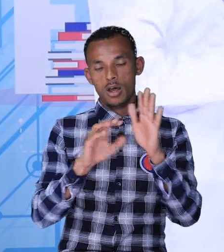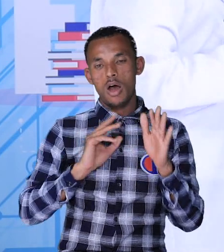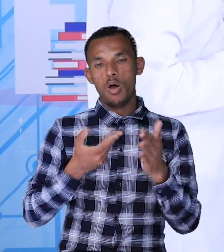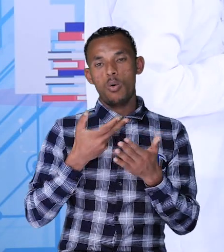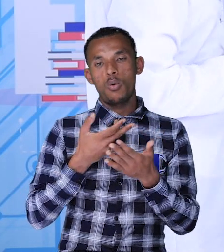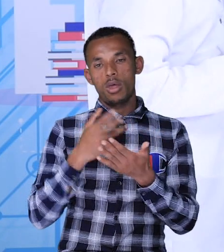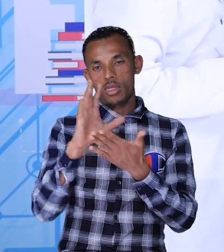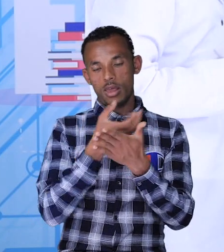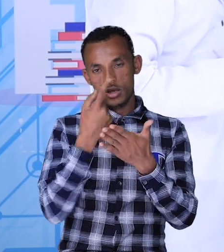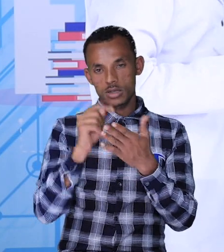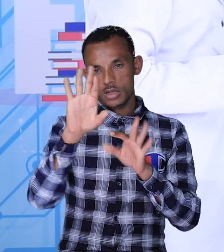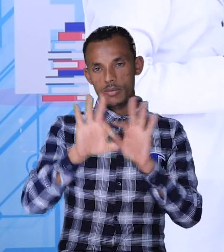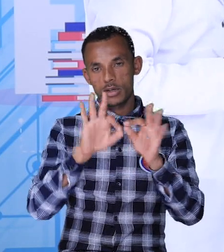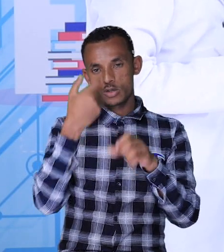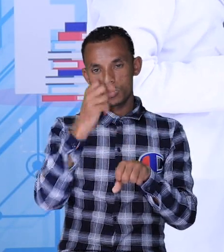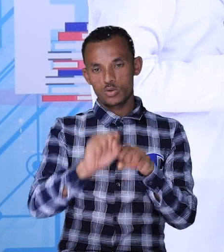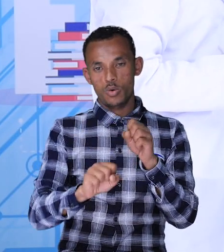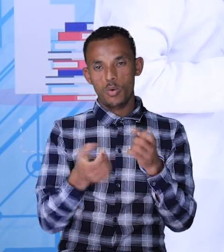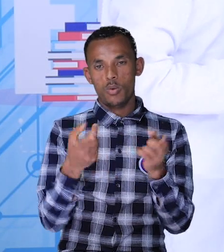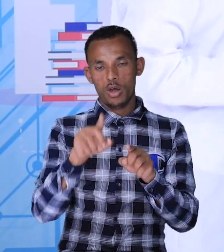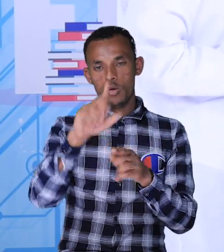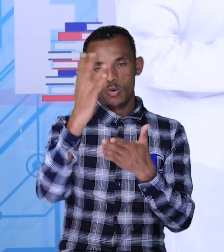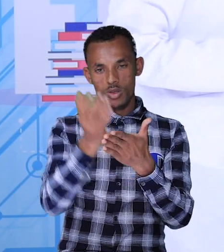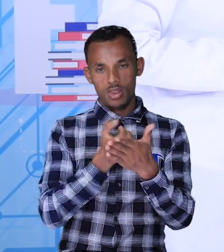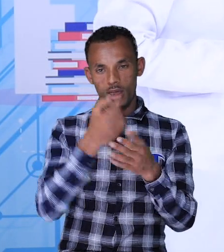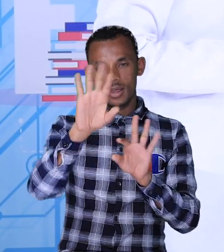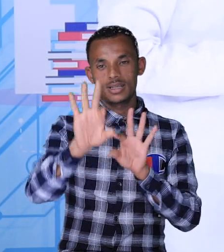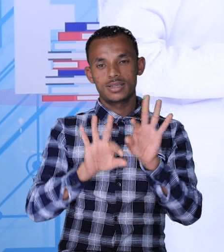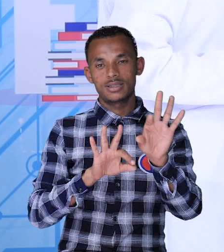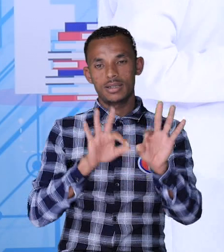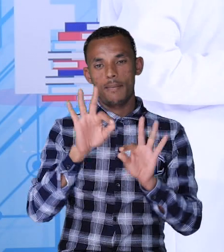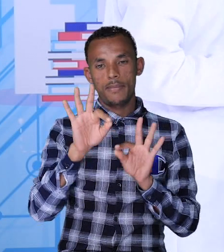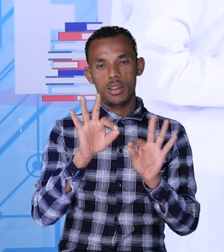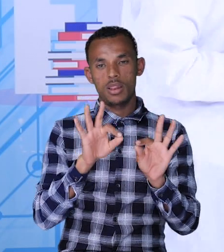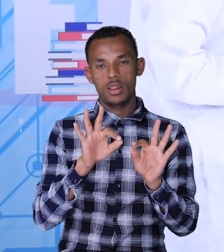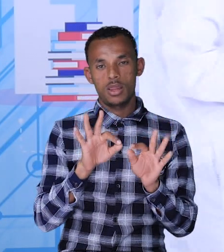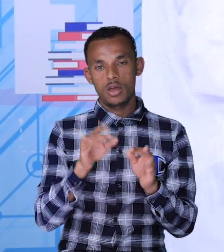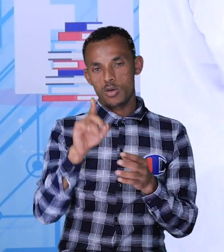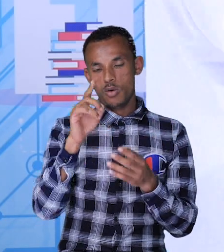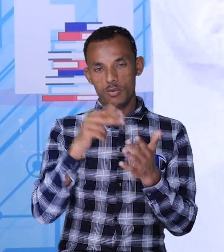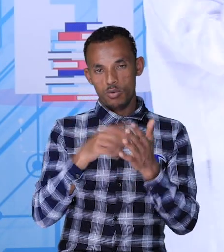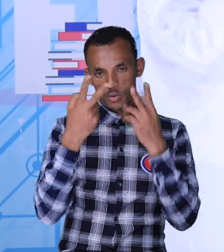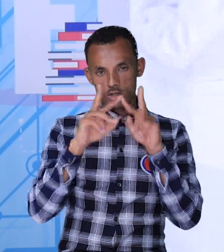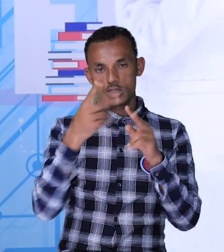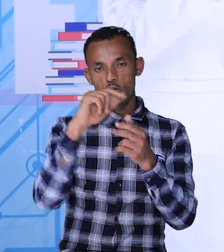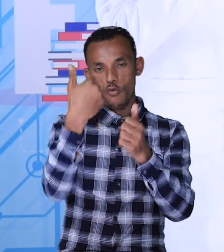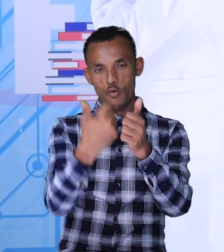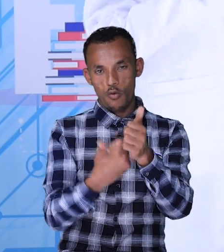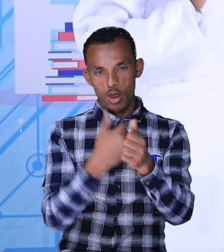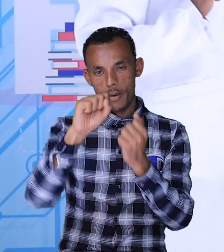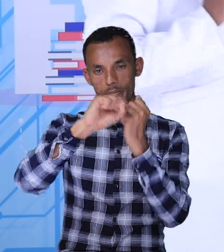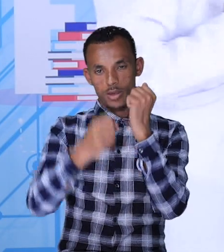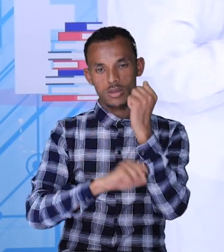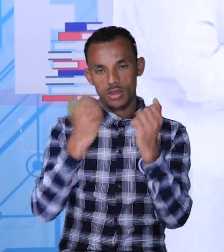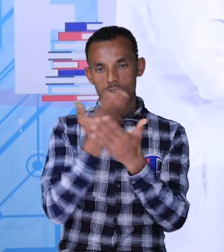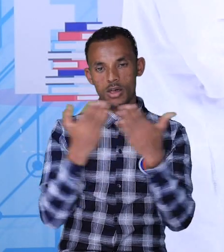techniques. So when you take a sample, you have to consider the following basic